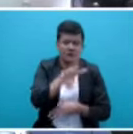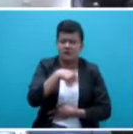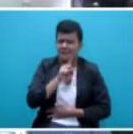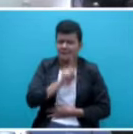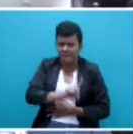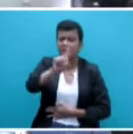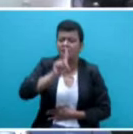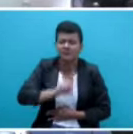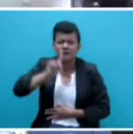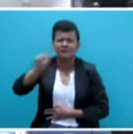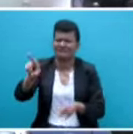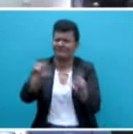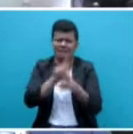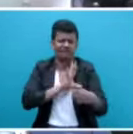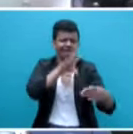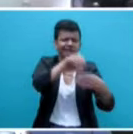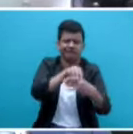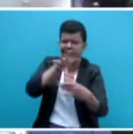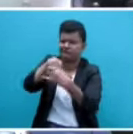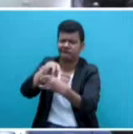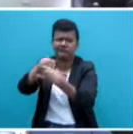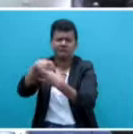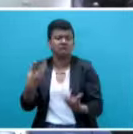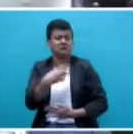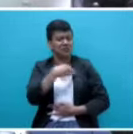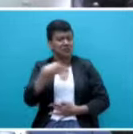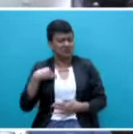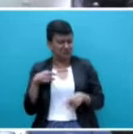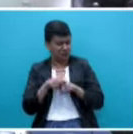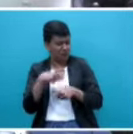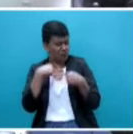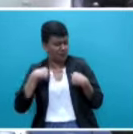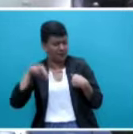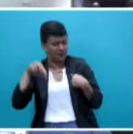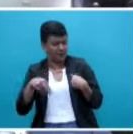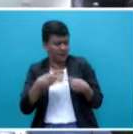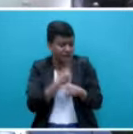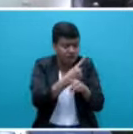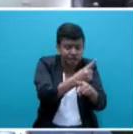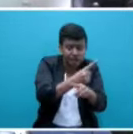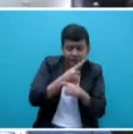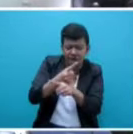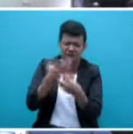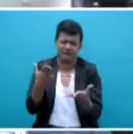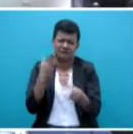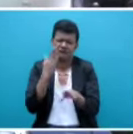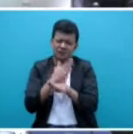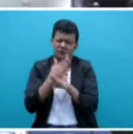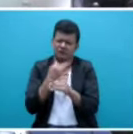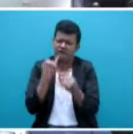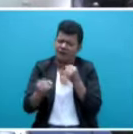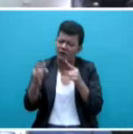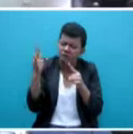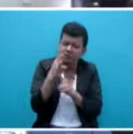there to guide the work, and this again is also critically important for us. It is in this respect, Mr. Speaker, sir, that the